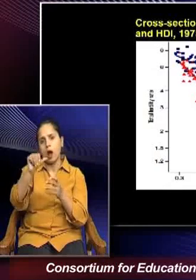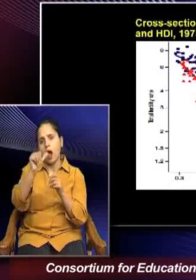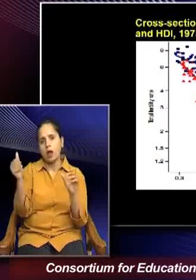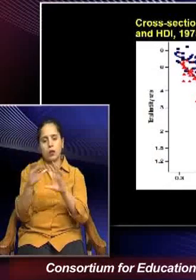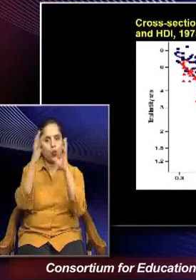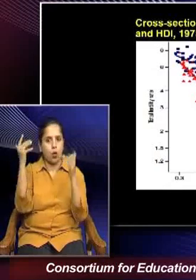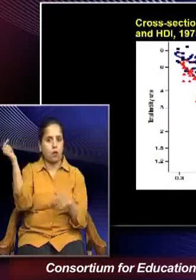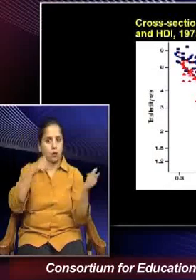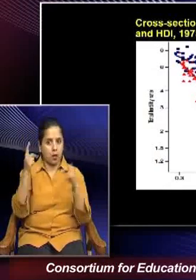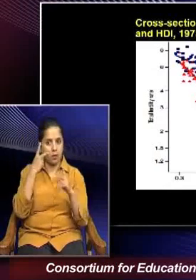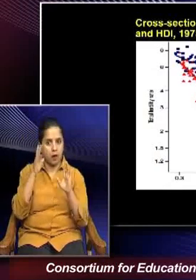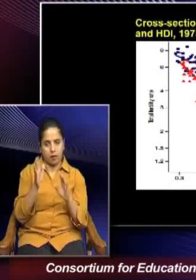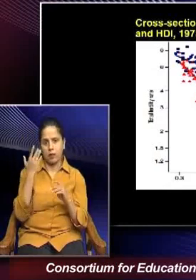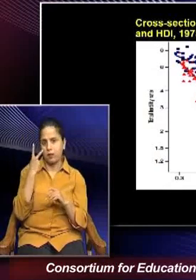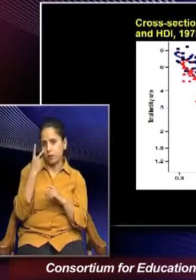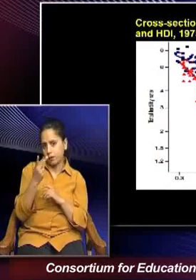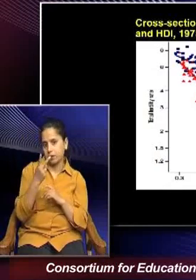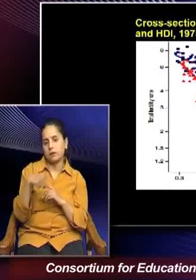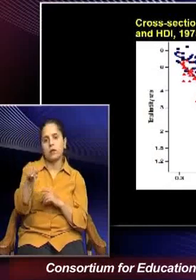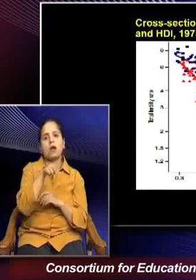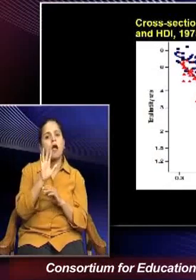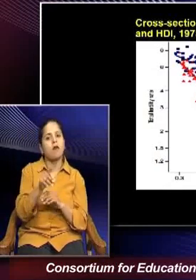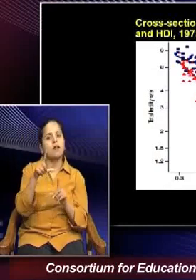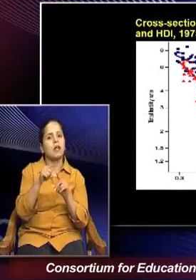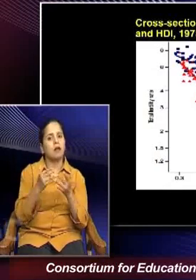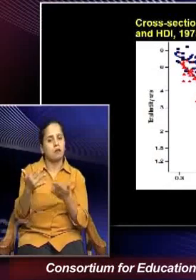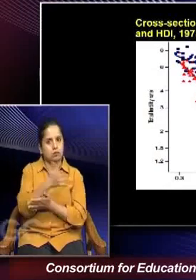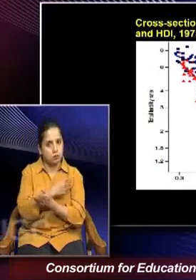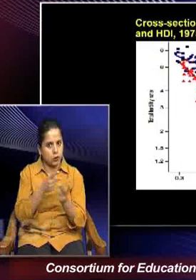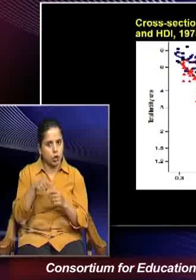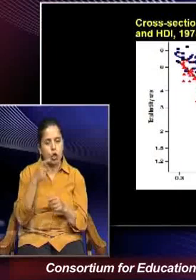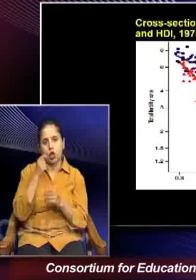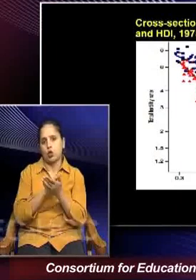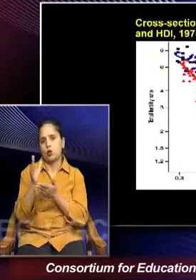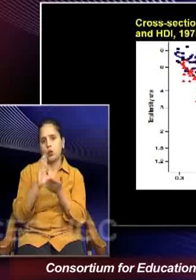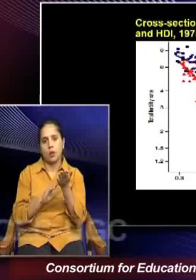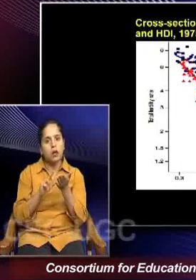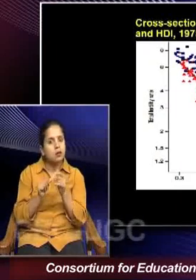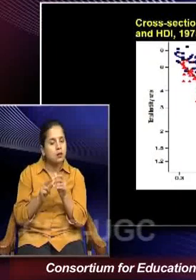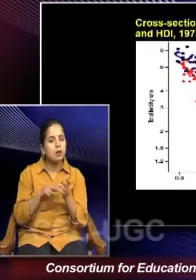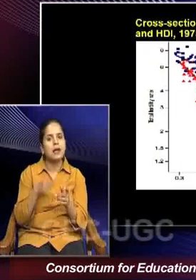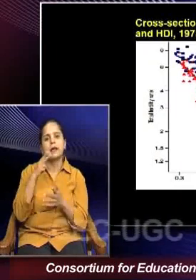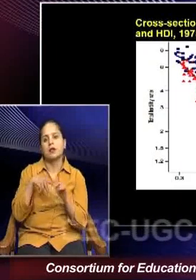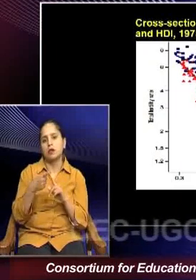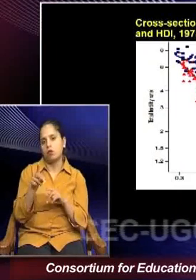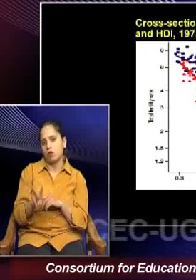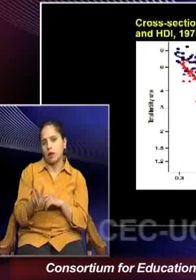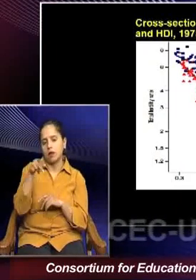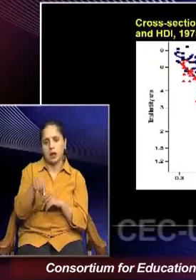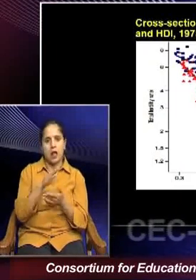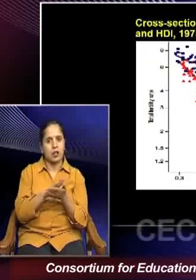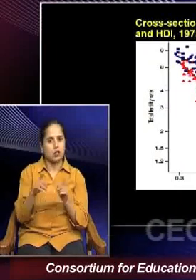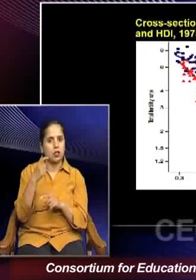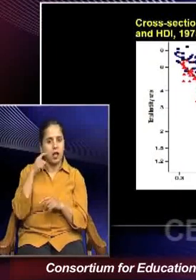world for which we have this data for TFR and the Human Development Index. So as the HDI values score, the HDI